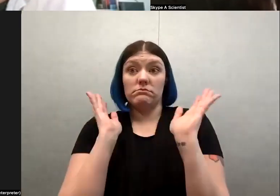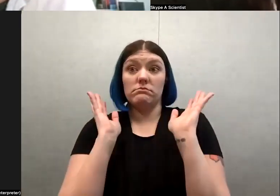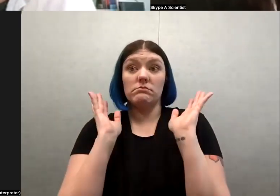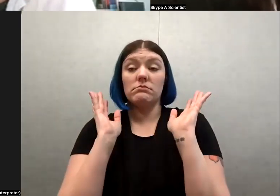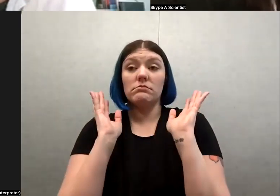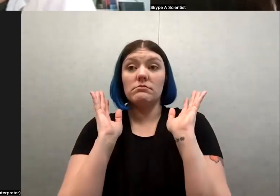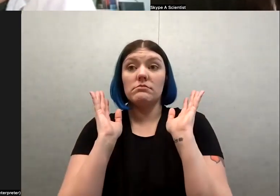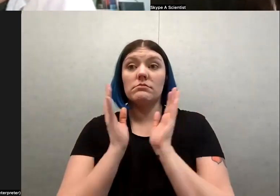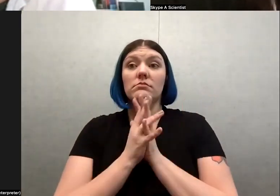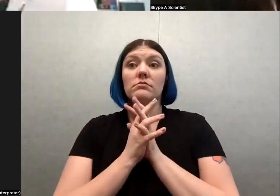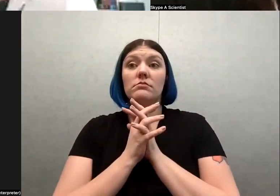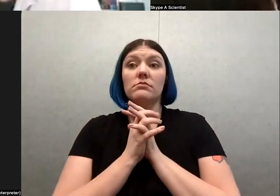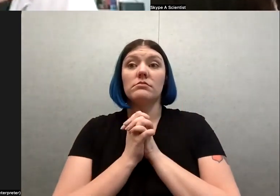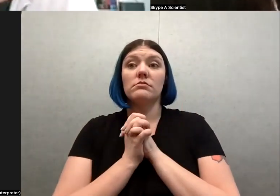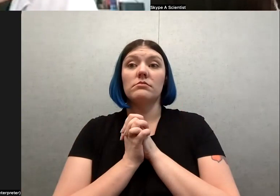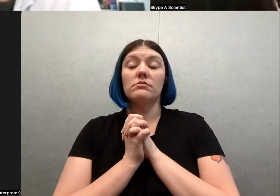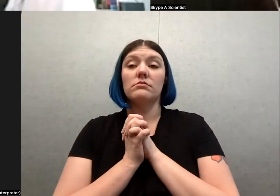them? Okay.